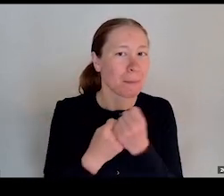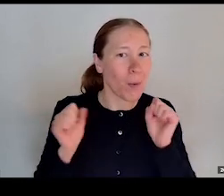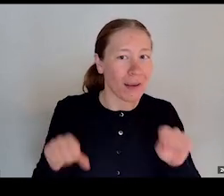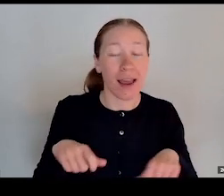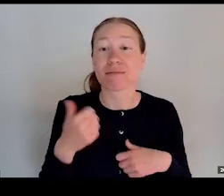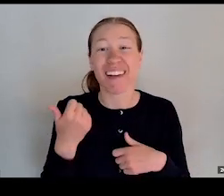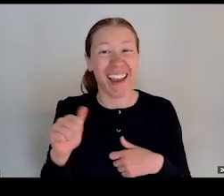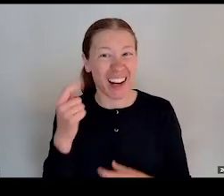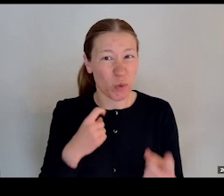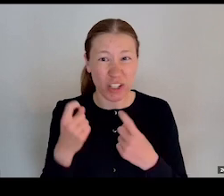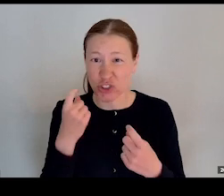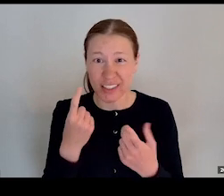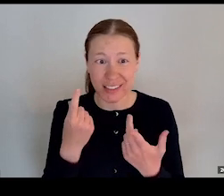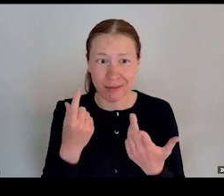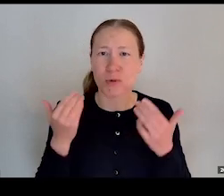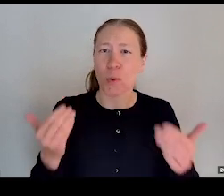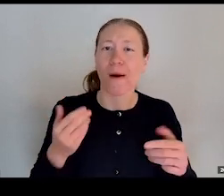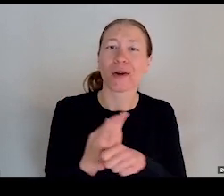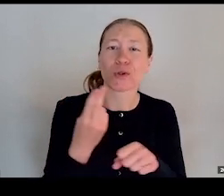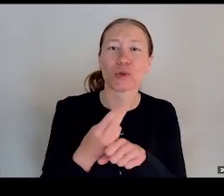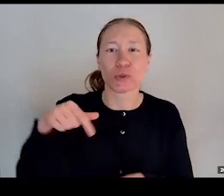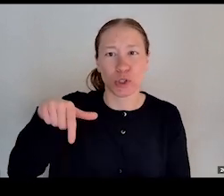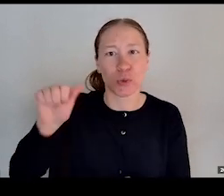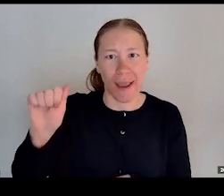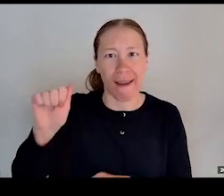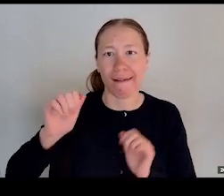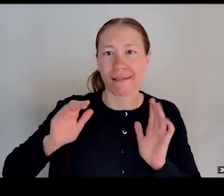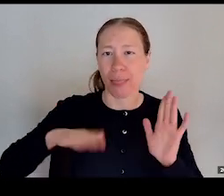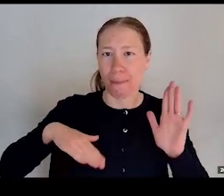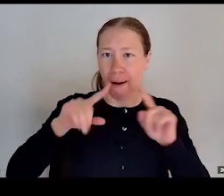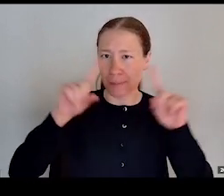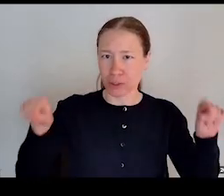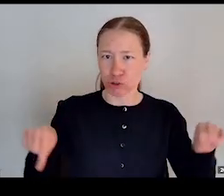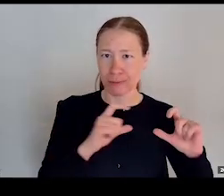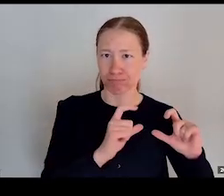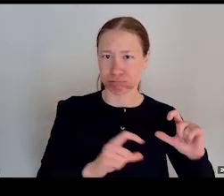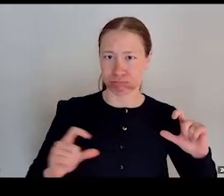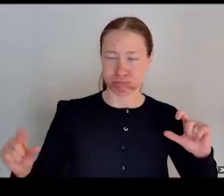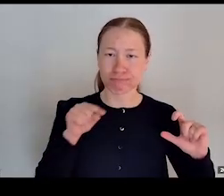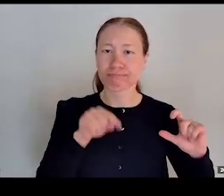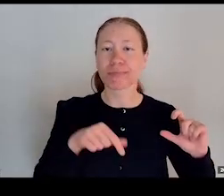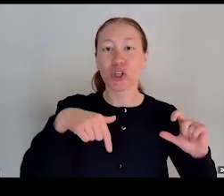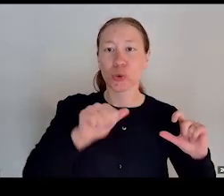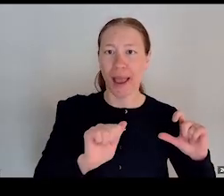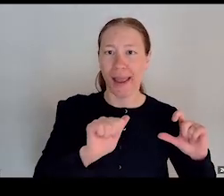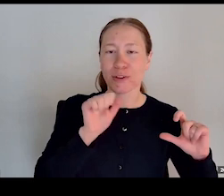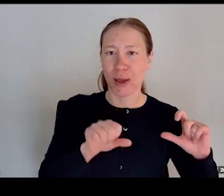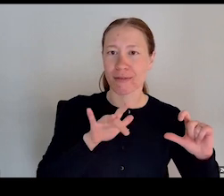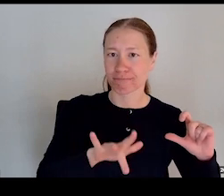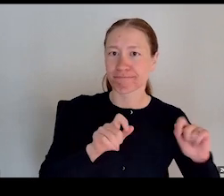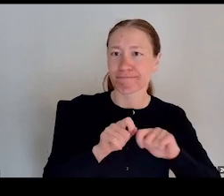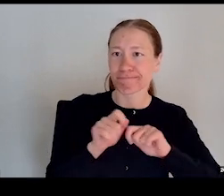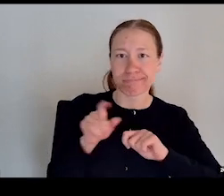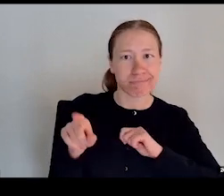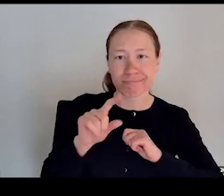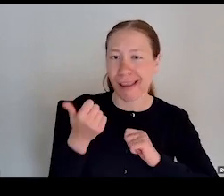during the presentation, please feel free to use the Q&A feature at the bottom on the Zoom toolbar to submit your questions.